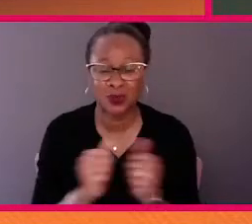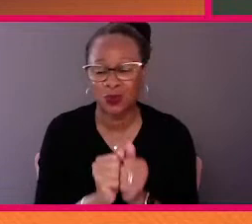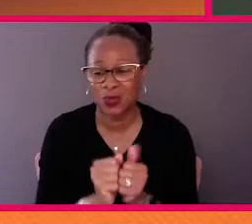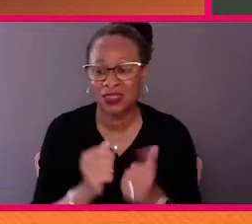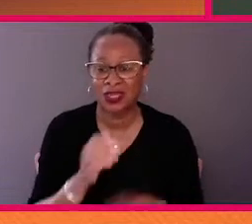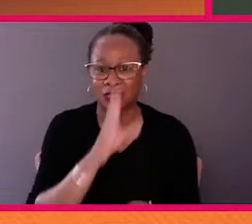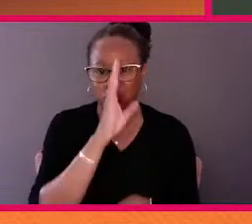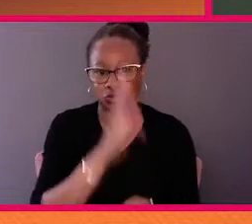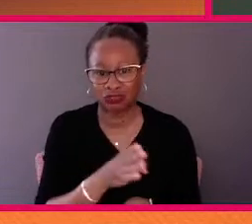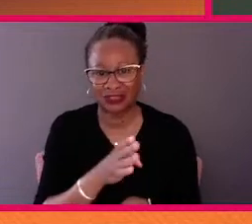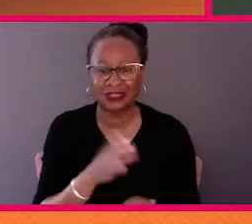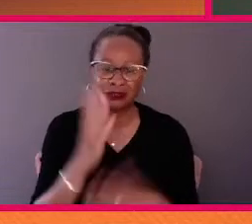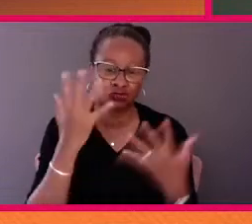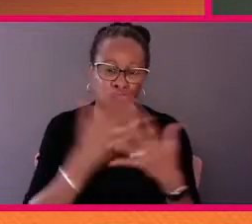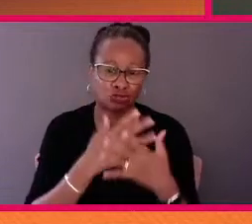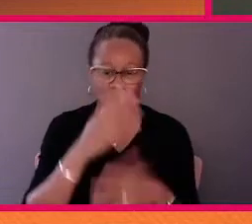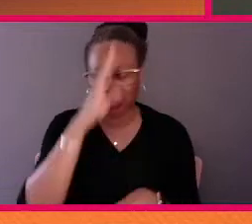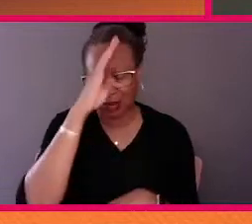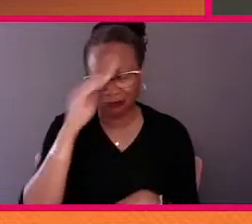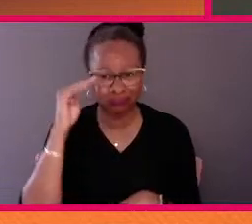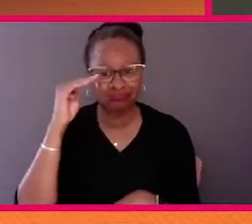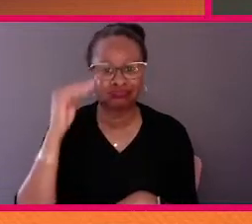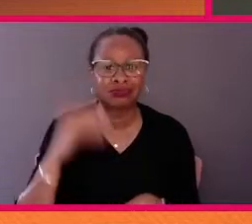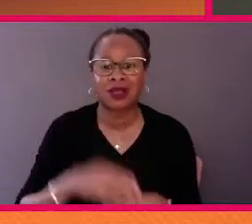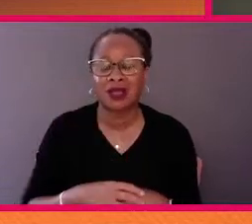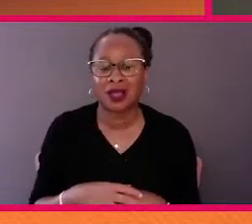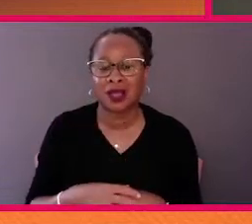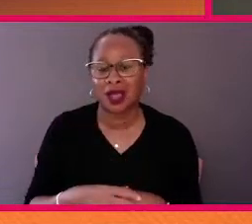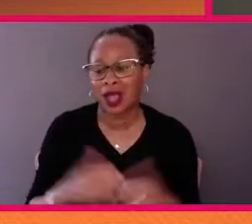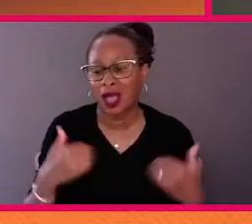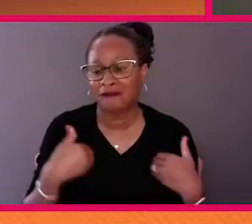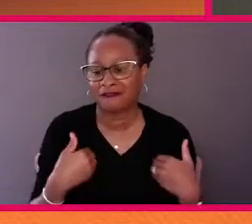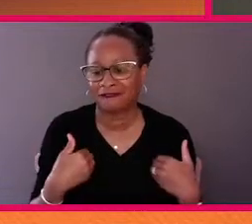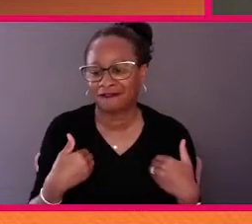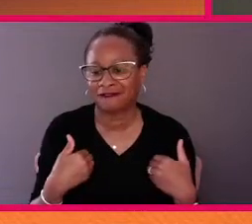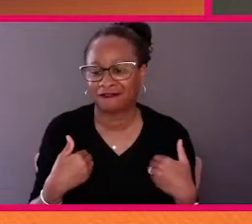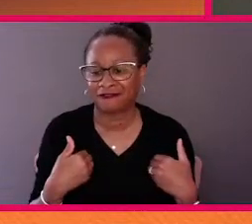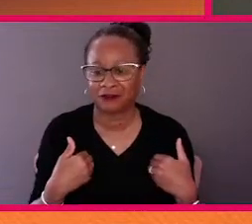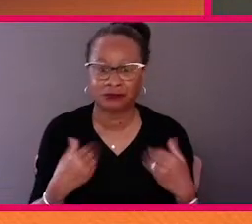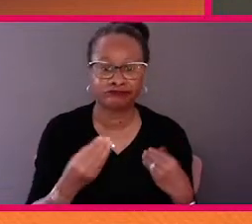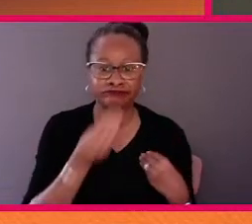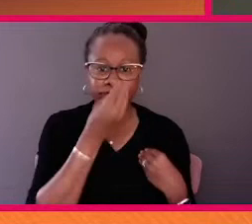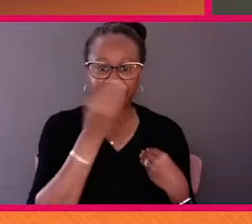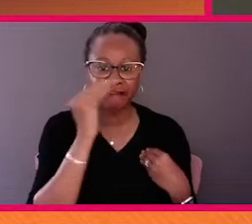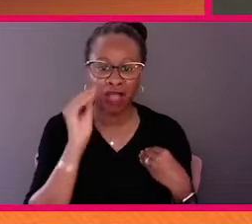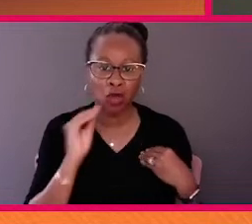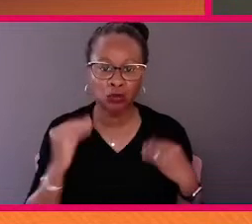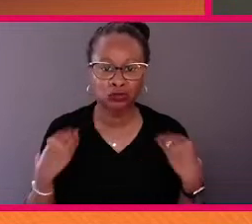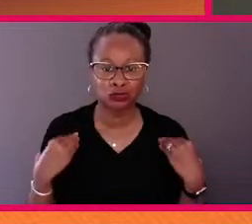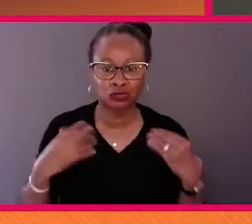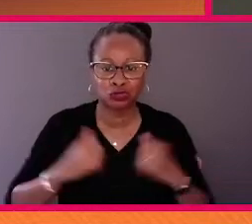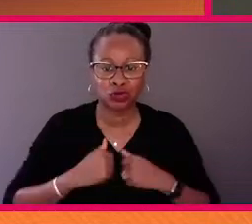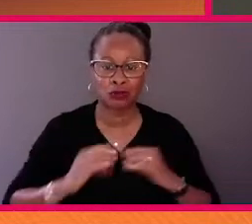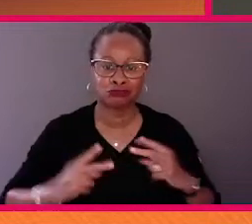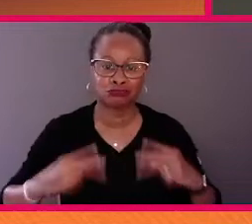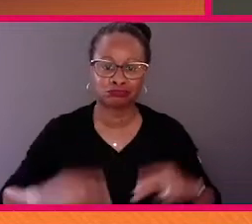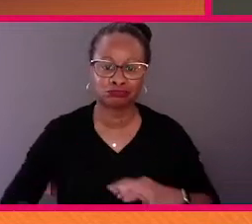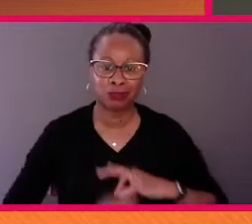straight black hair. I'm wearing a flower button-up